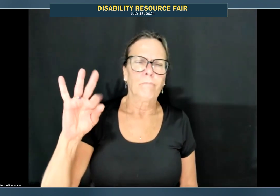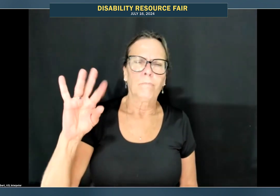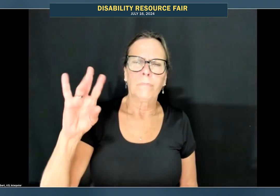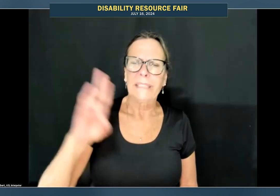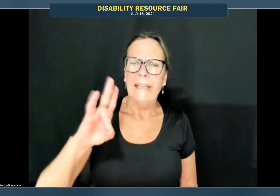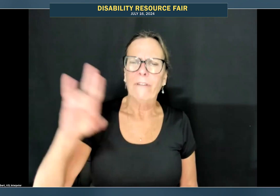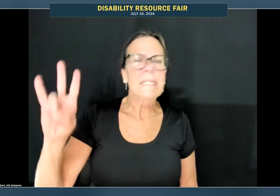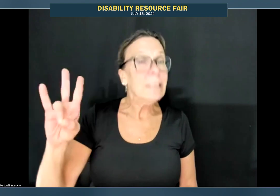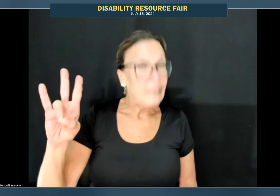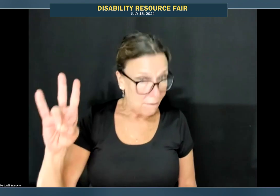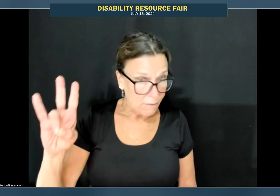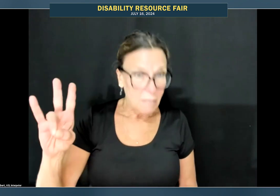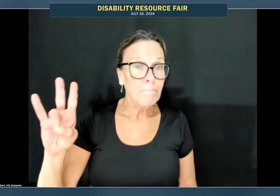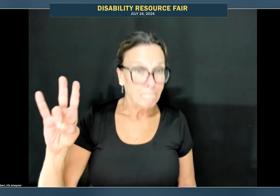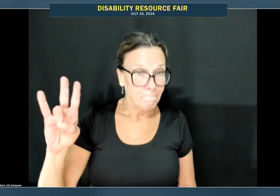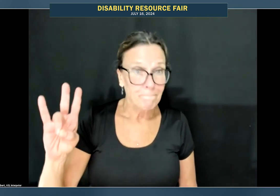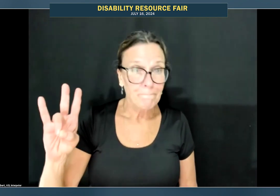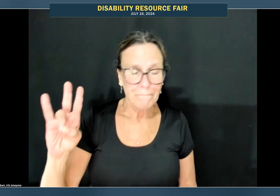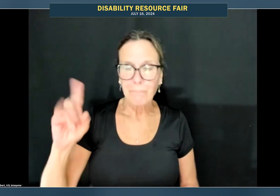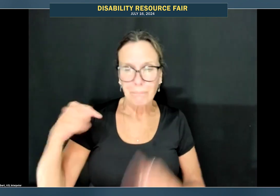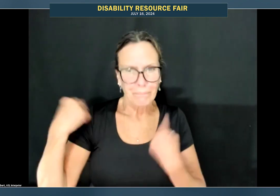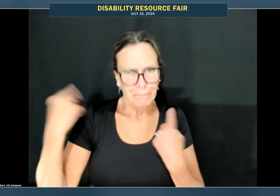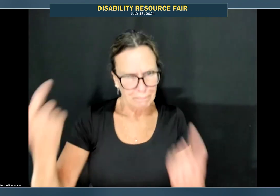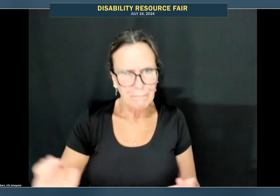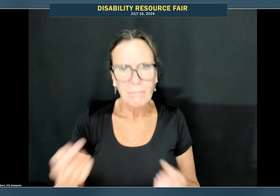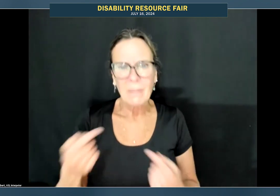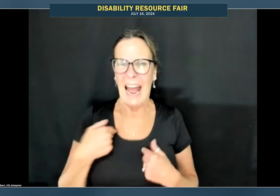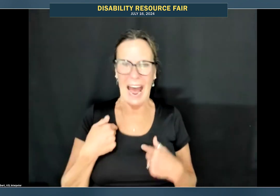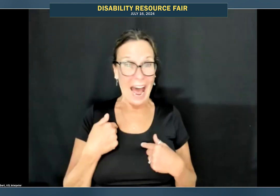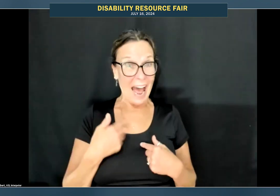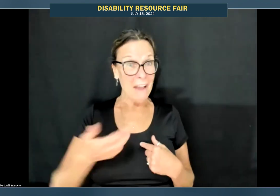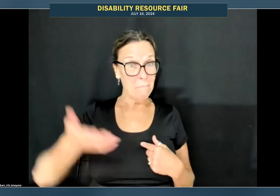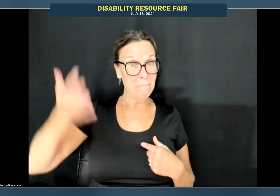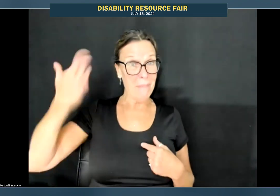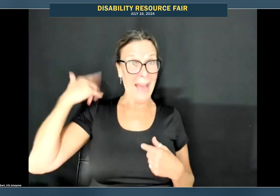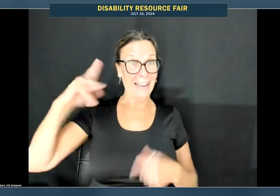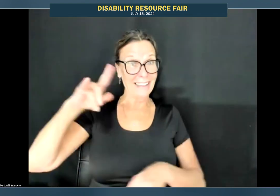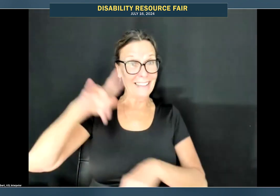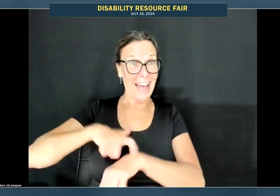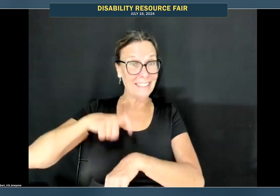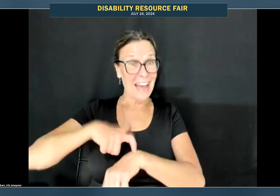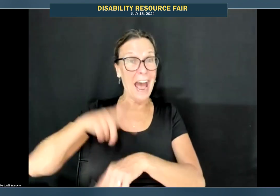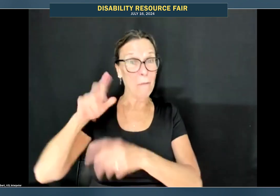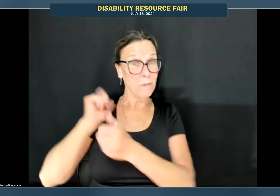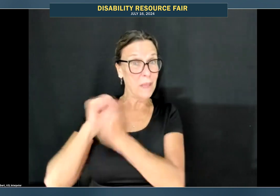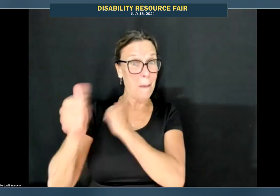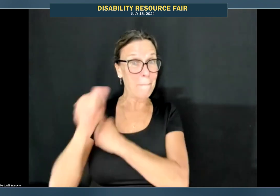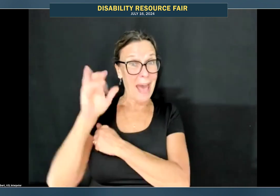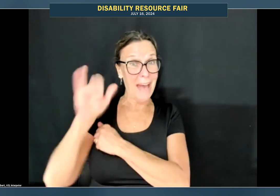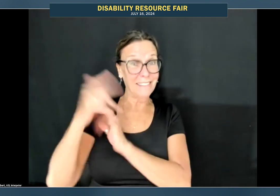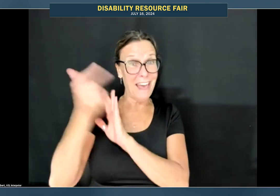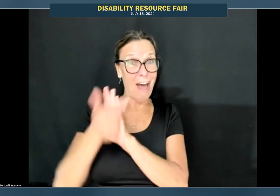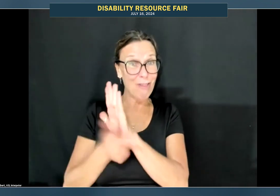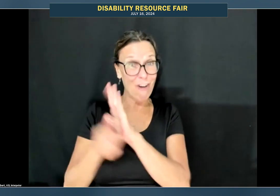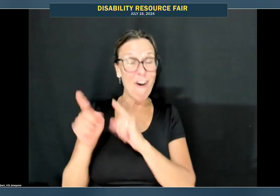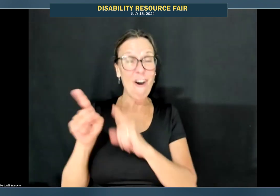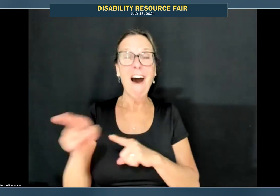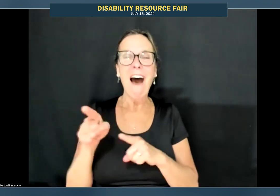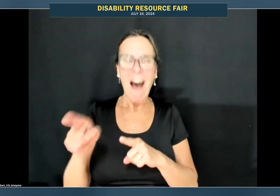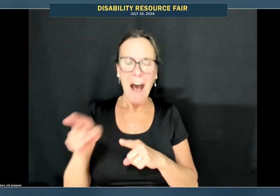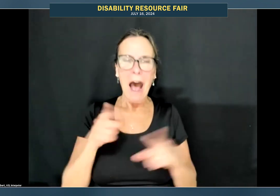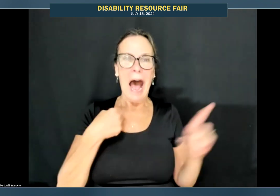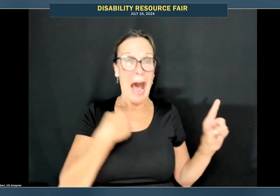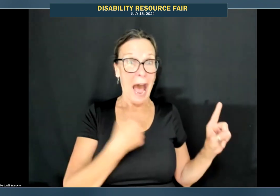1977. And I was actually in high school when that was transforming